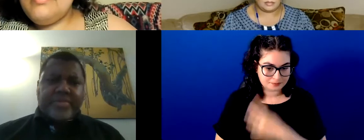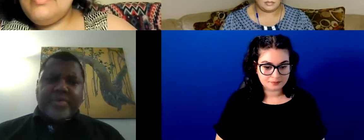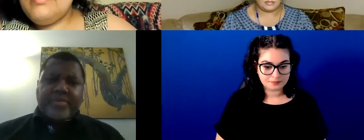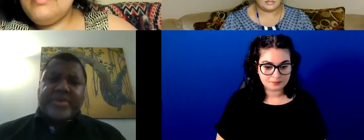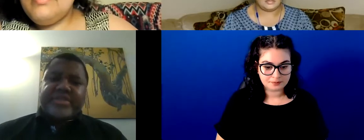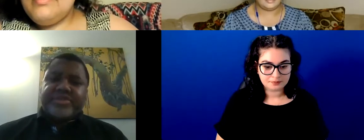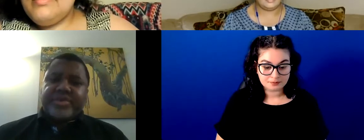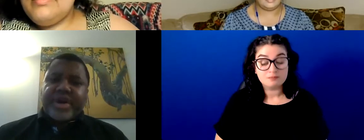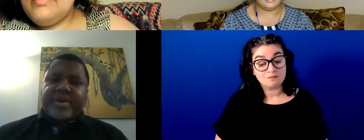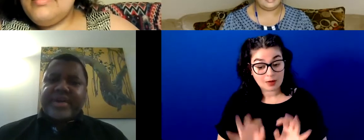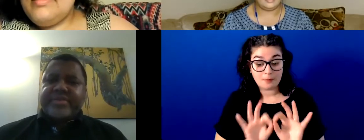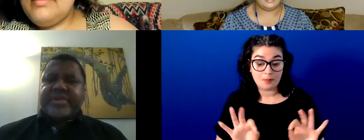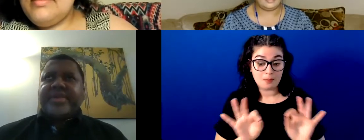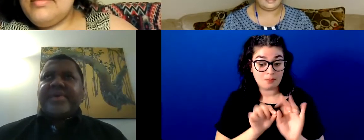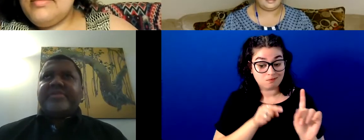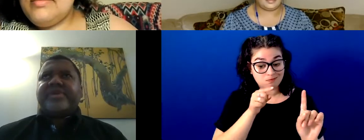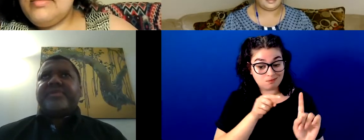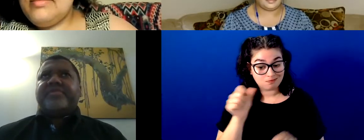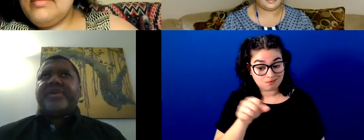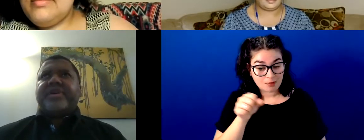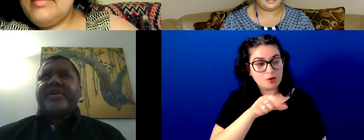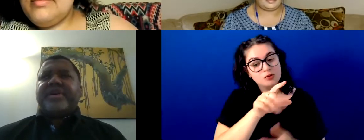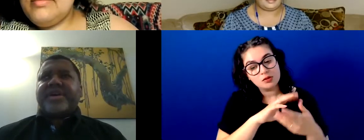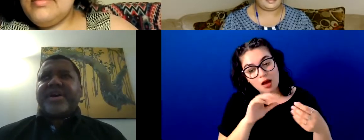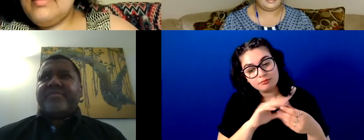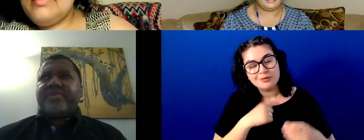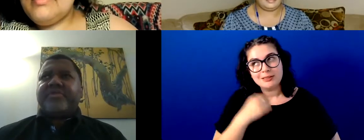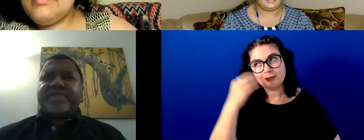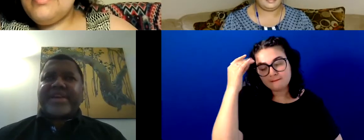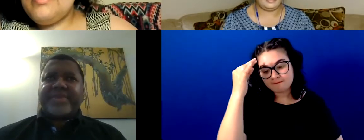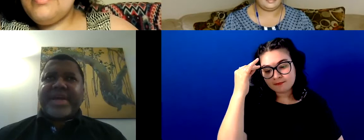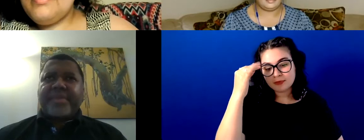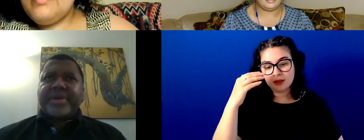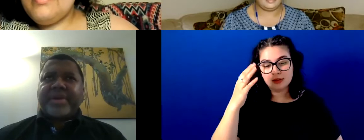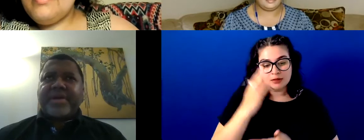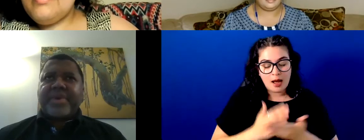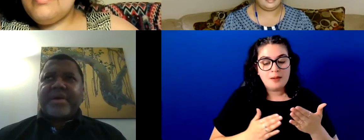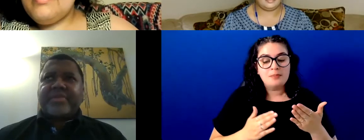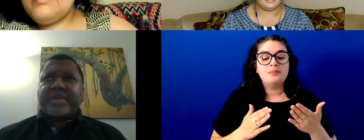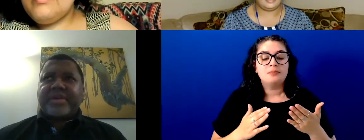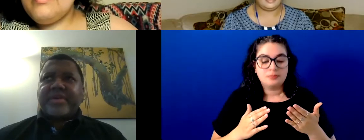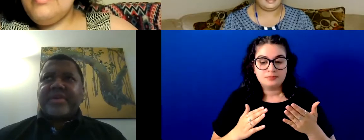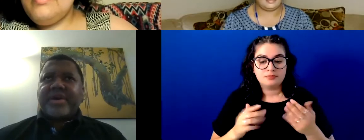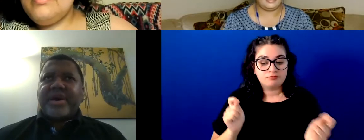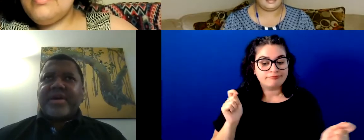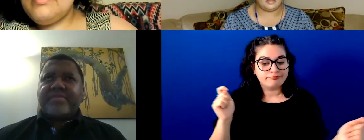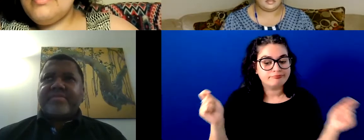Very important points. As you were talking, I was thinking about some of the moves that have been happening among